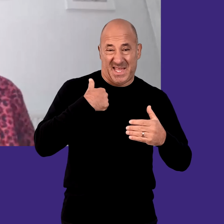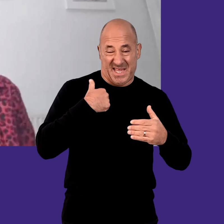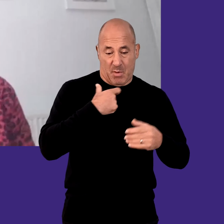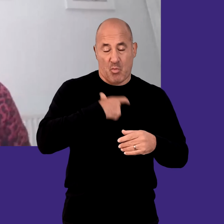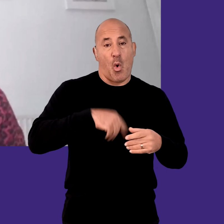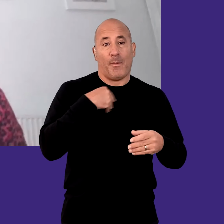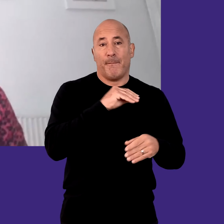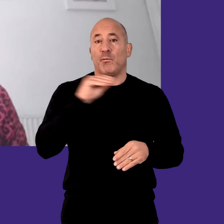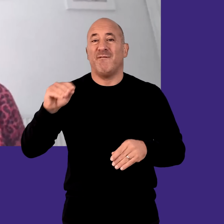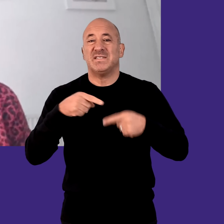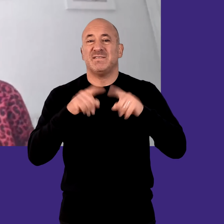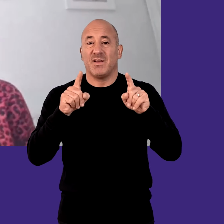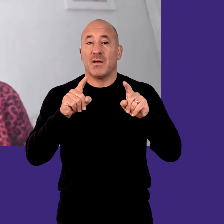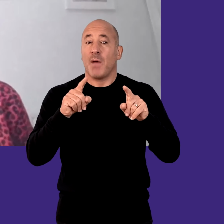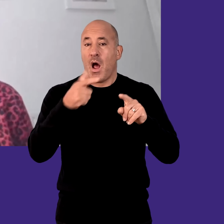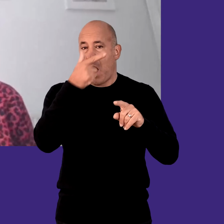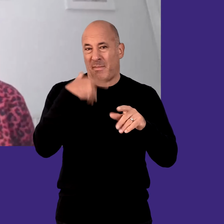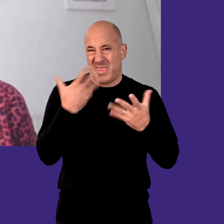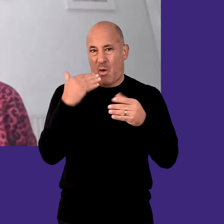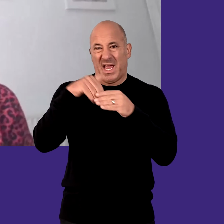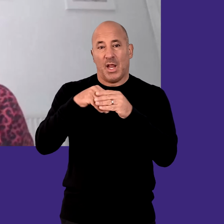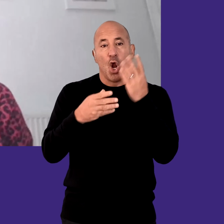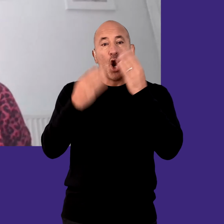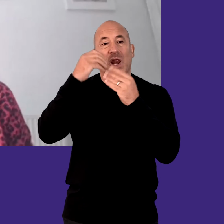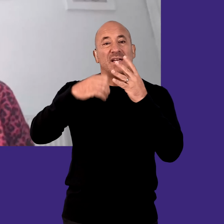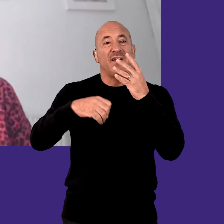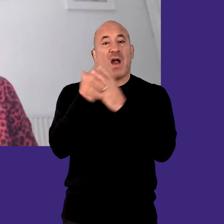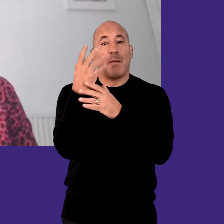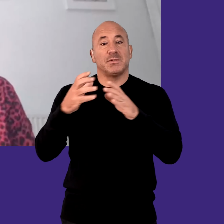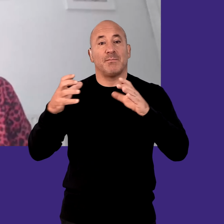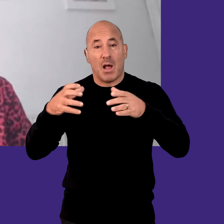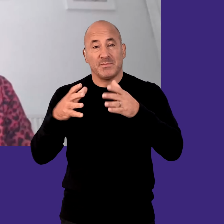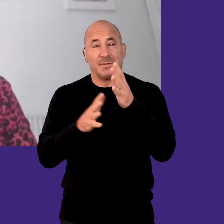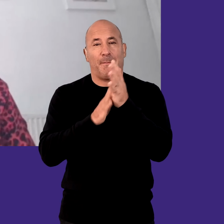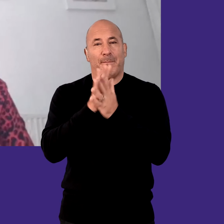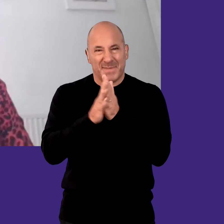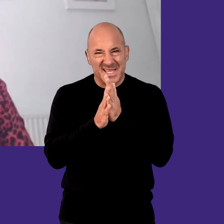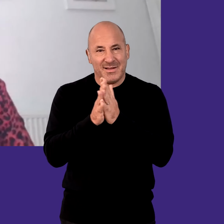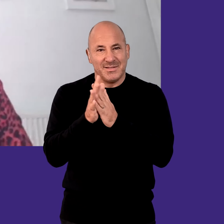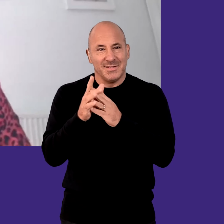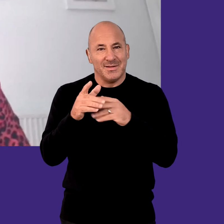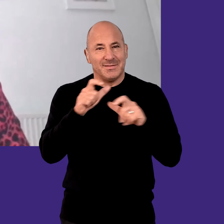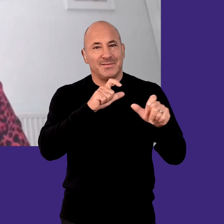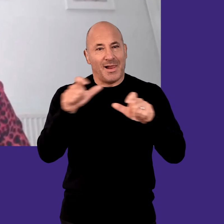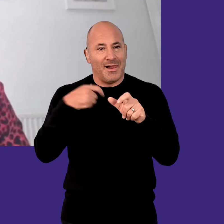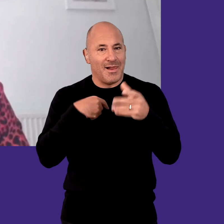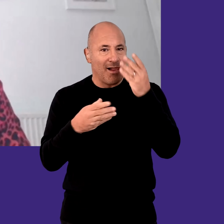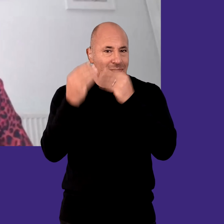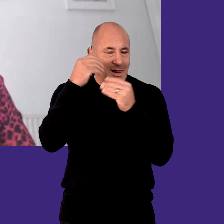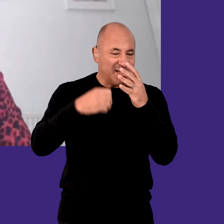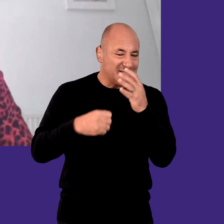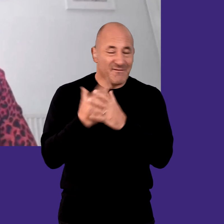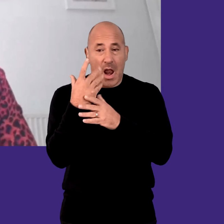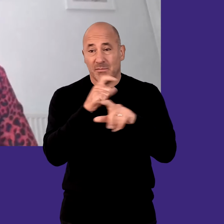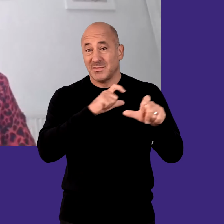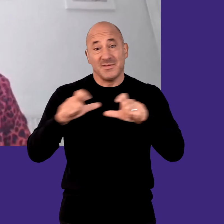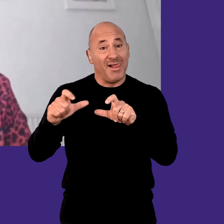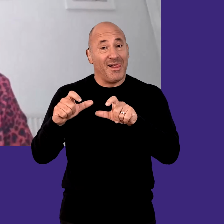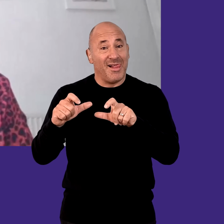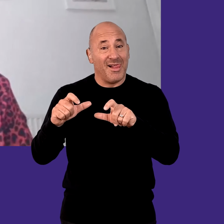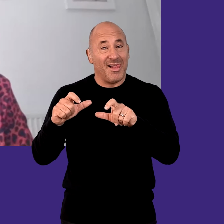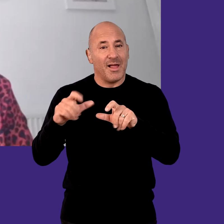Police. So despite kind of moving role, luckily I've gone into the learning and development department, which means that, you know, this is still part of how